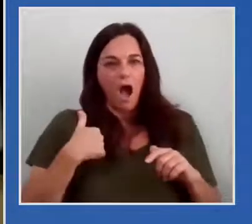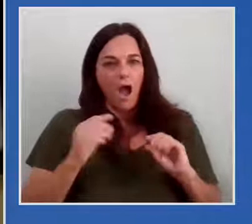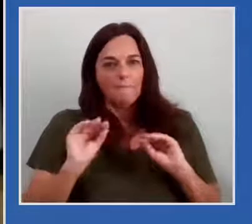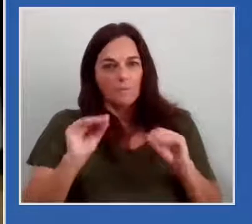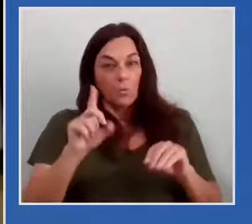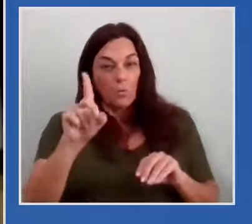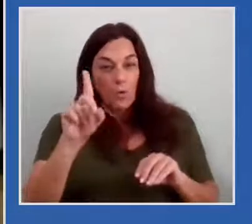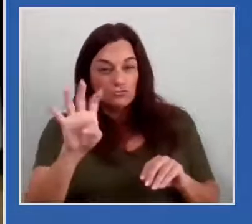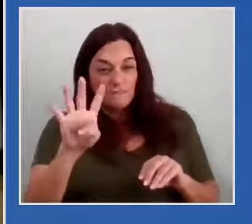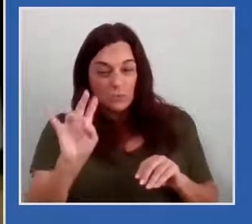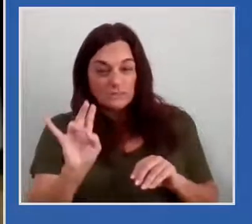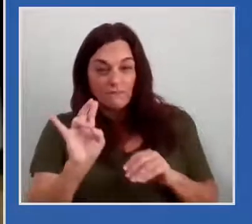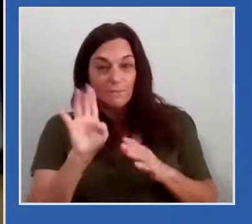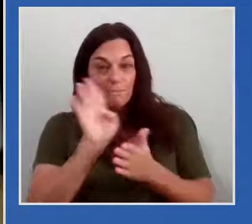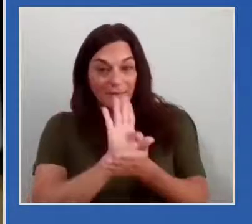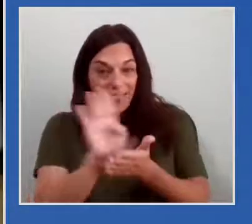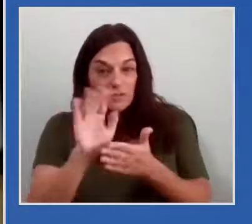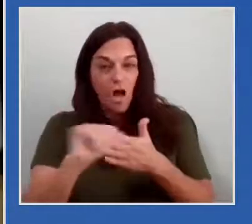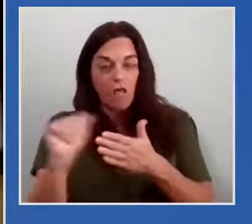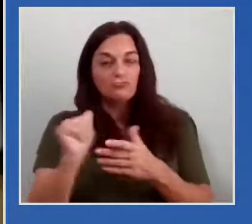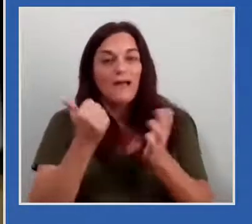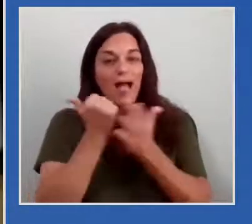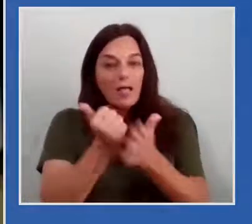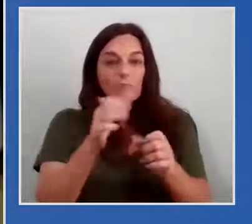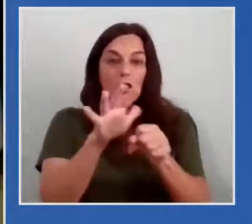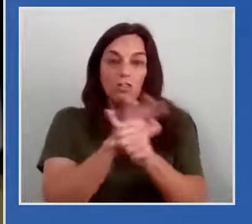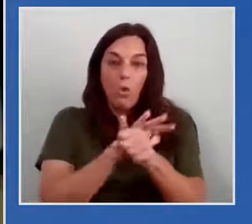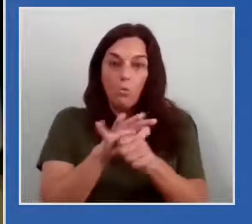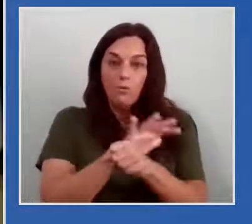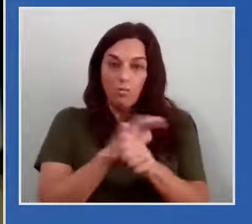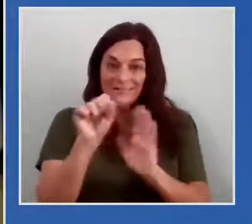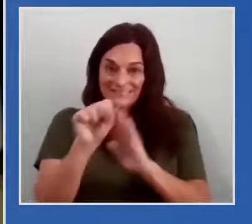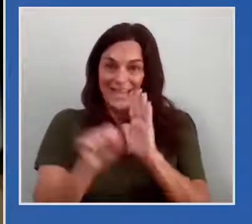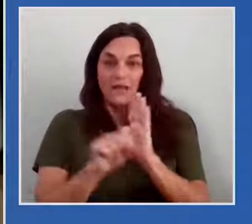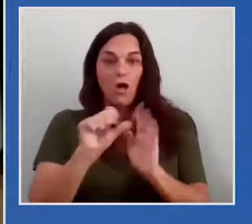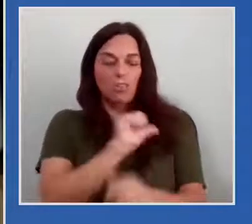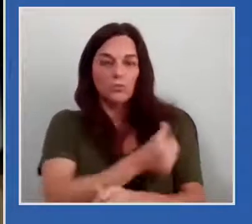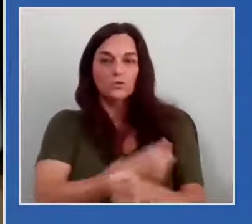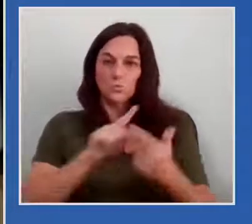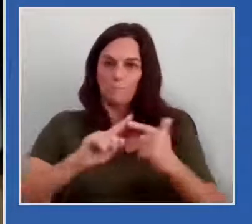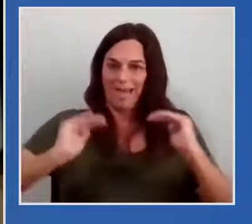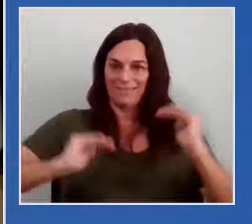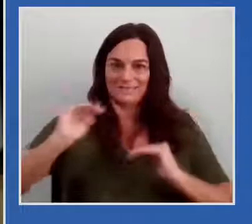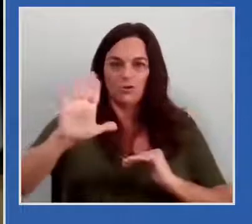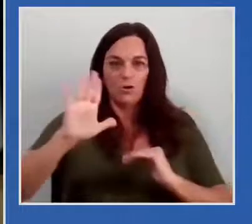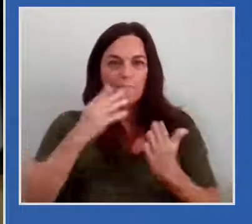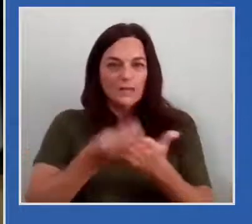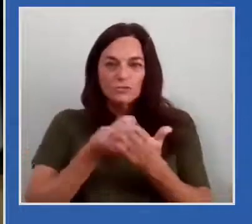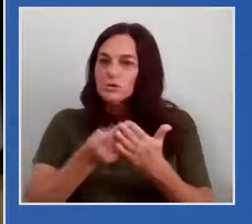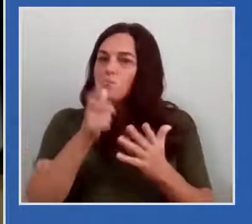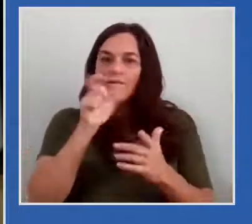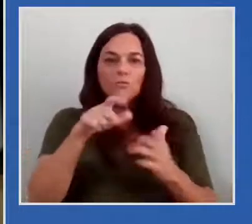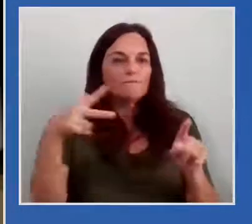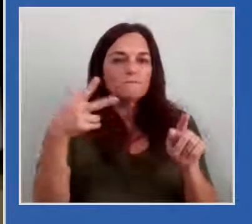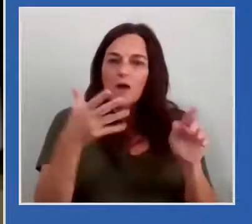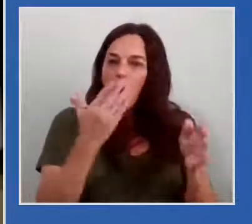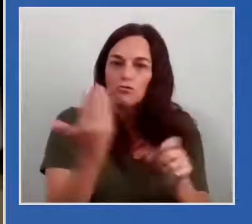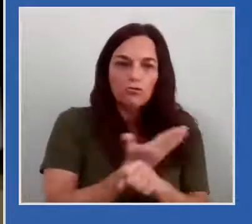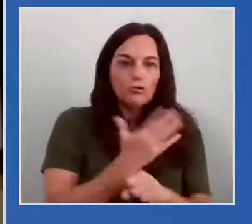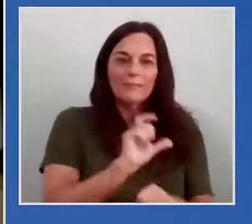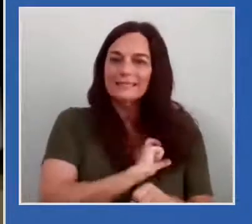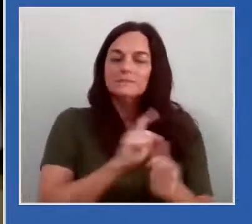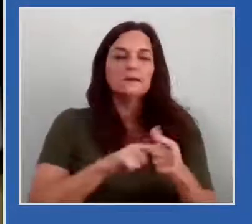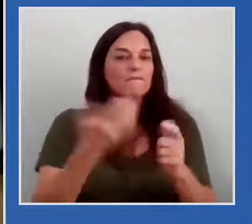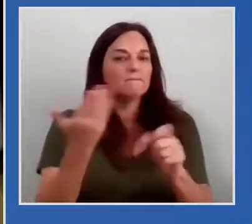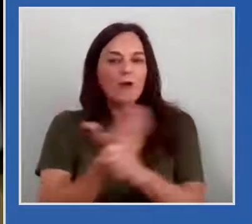billion and help state and local authorities be able to balance their budgets, not have to fire police officers, not have to fire firefighters, not